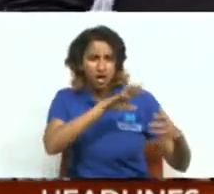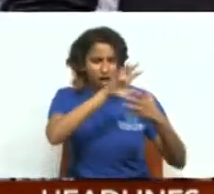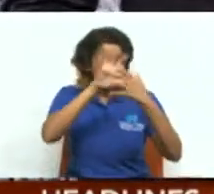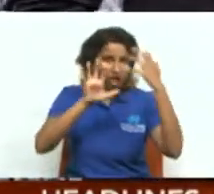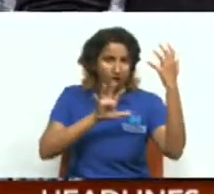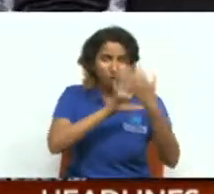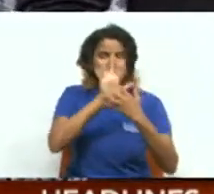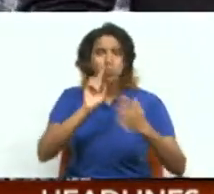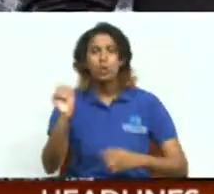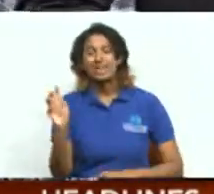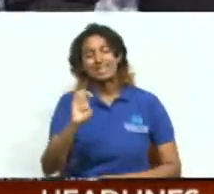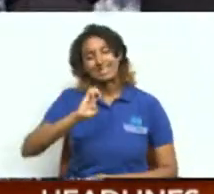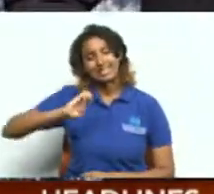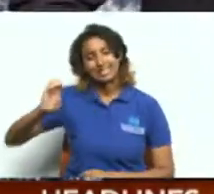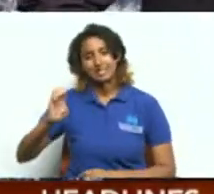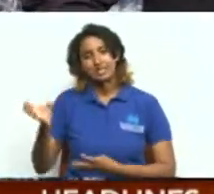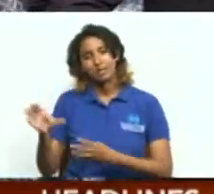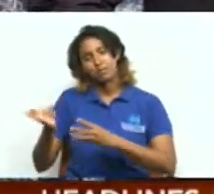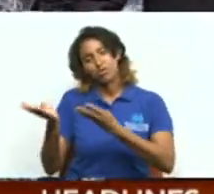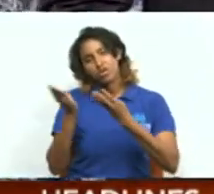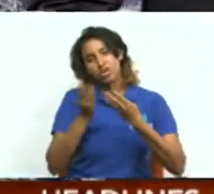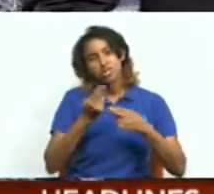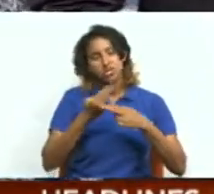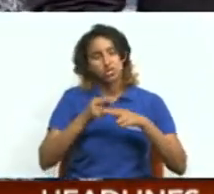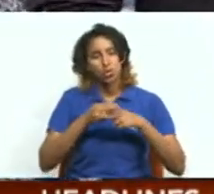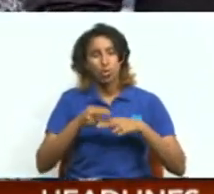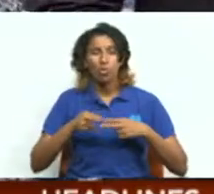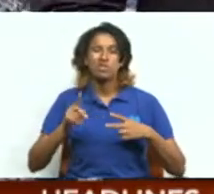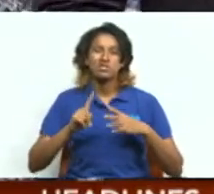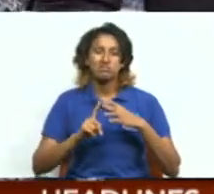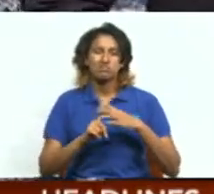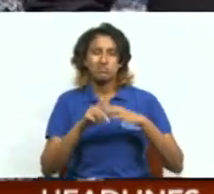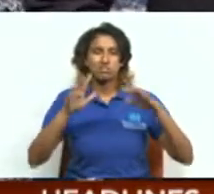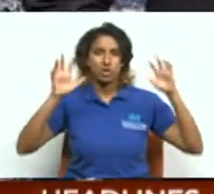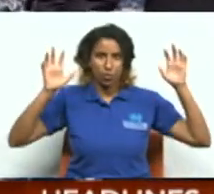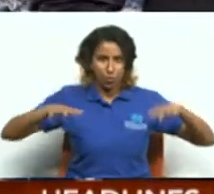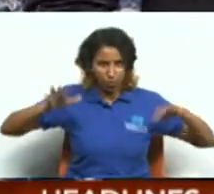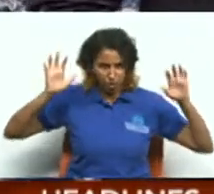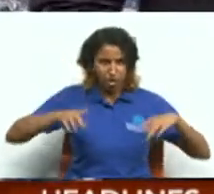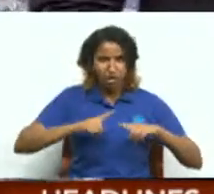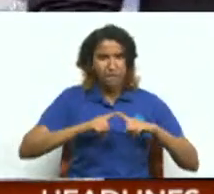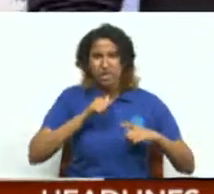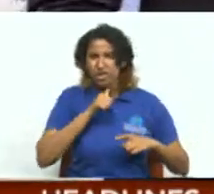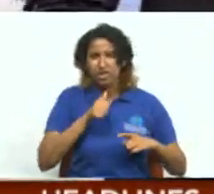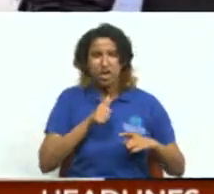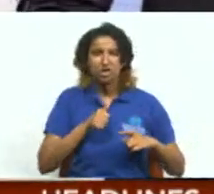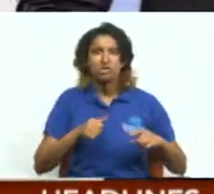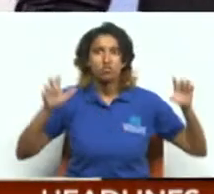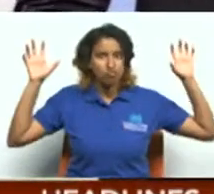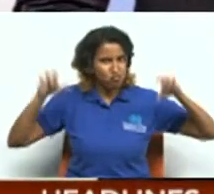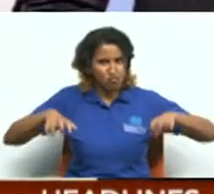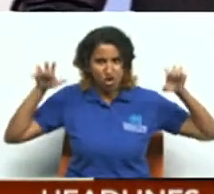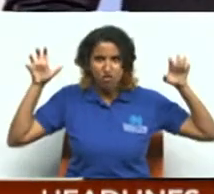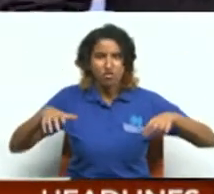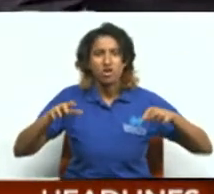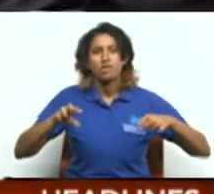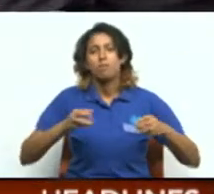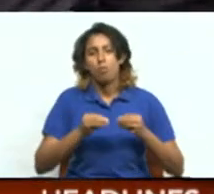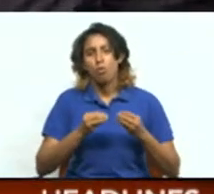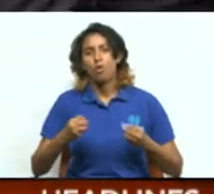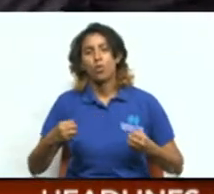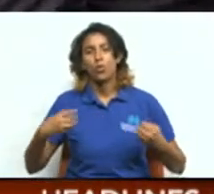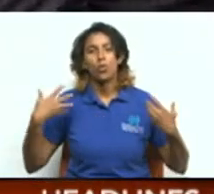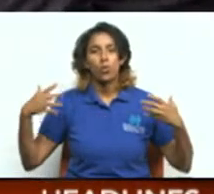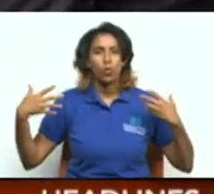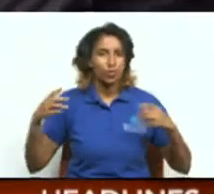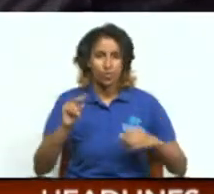very brief isolated showers, but not a lot of rainfall to cool things down. Still have mild Saharan dust present, and that's keeping air quality good to moderate across